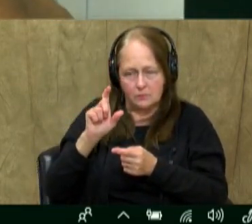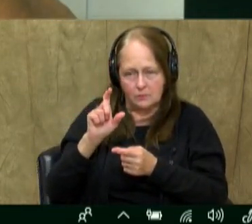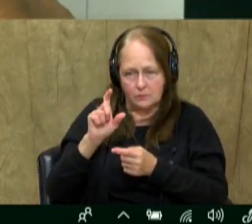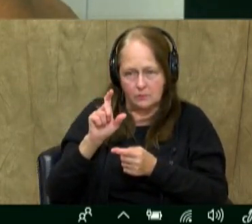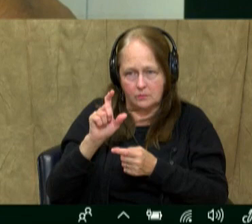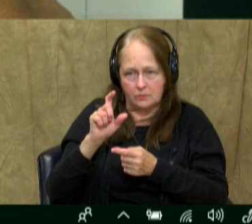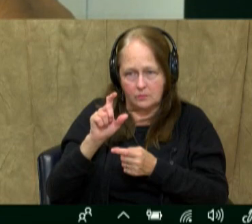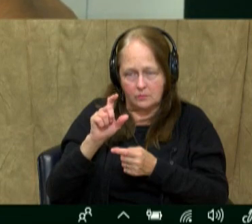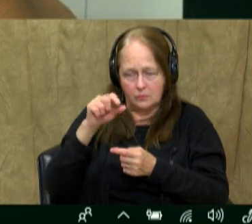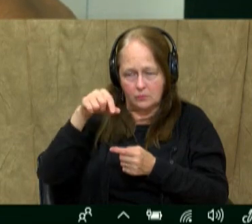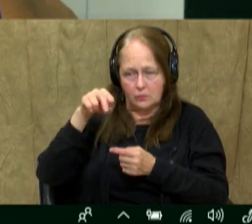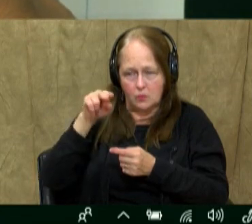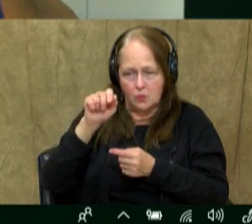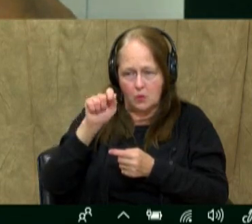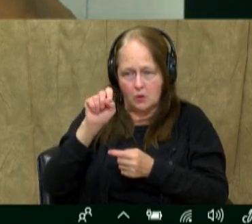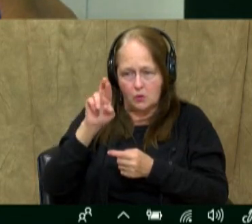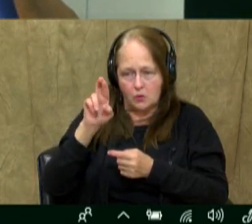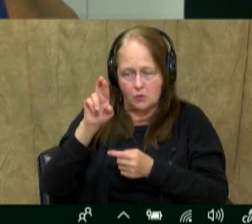Quarter,